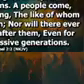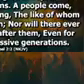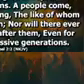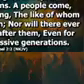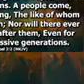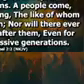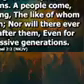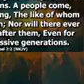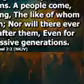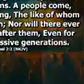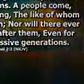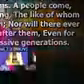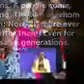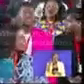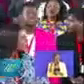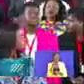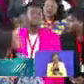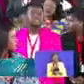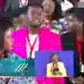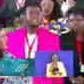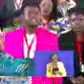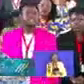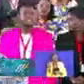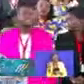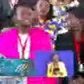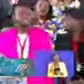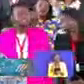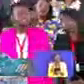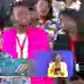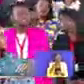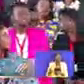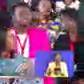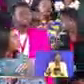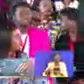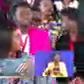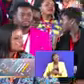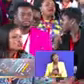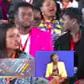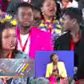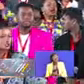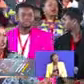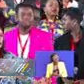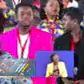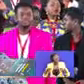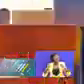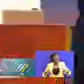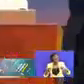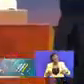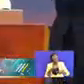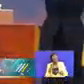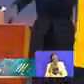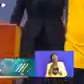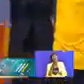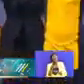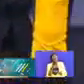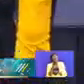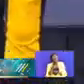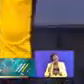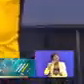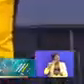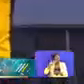manyal sucessive there is a new breed without greed there is a new